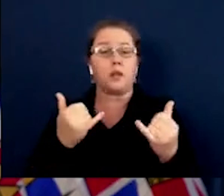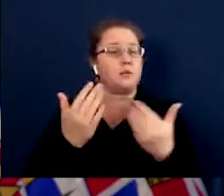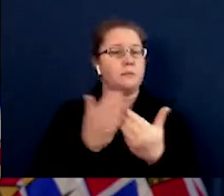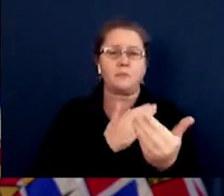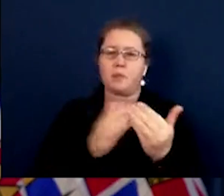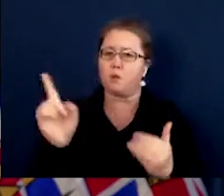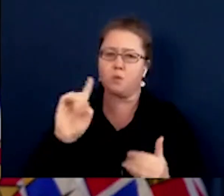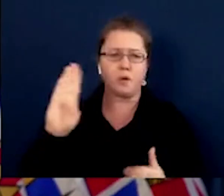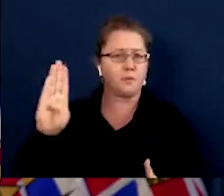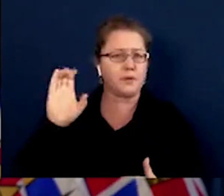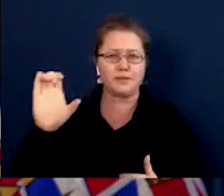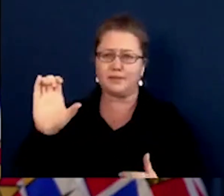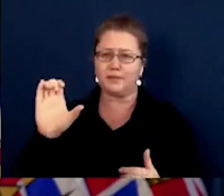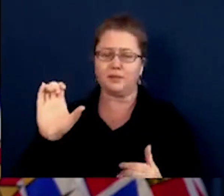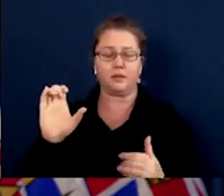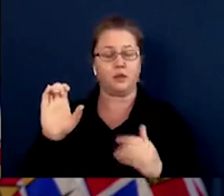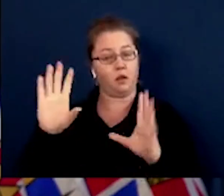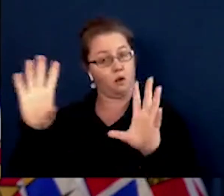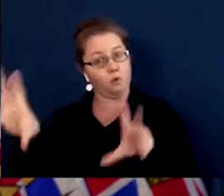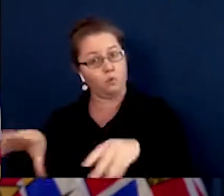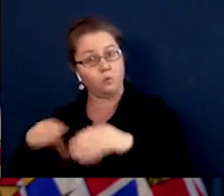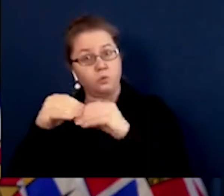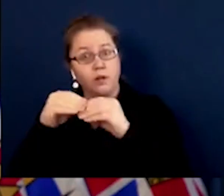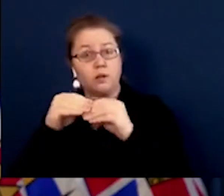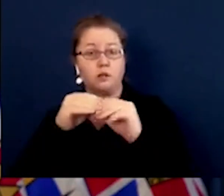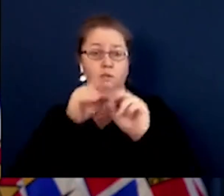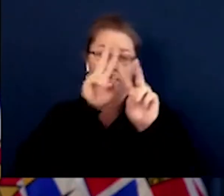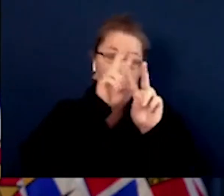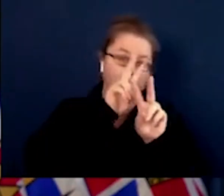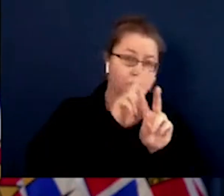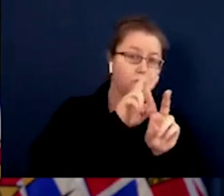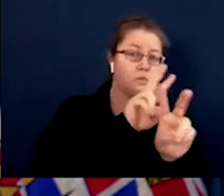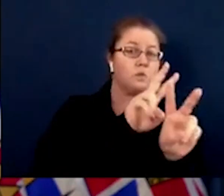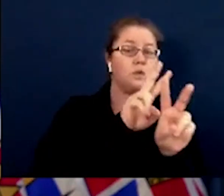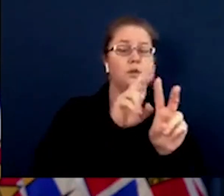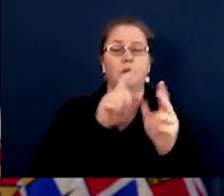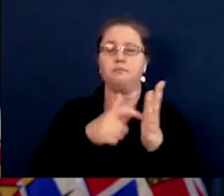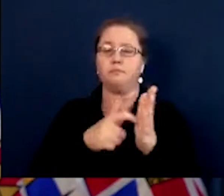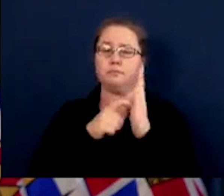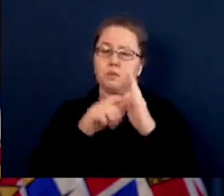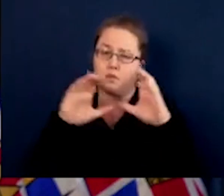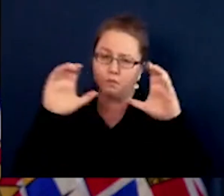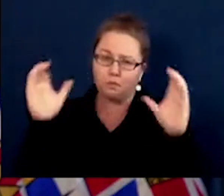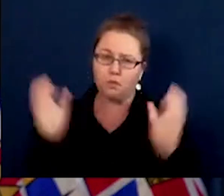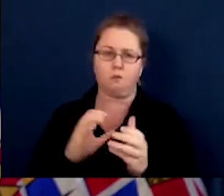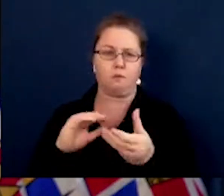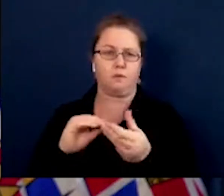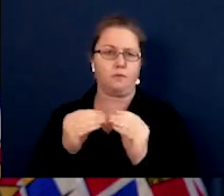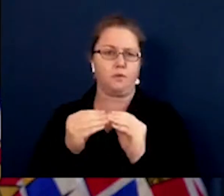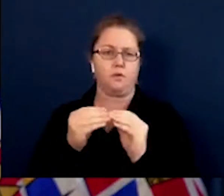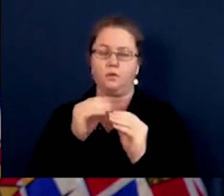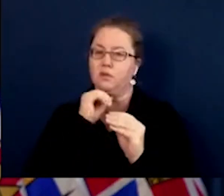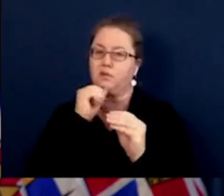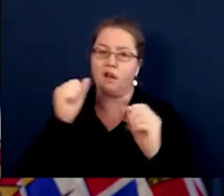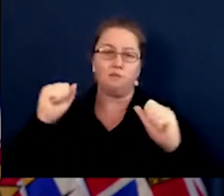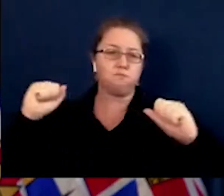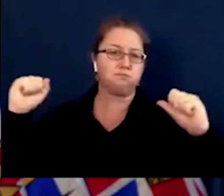weddings, funerals, and other life occasions need to be small as